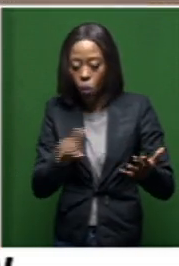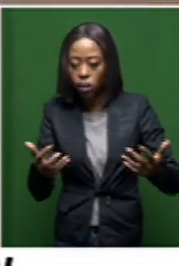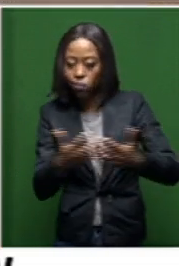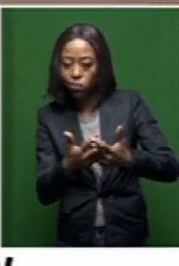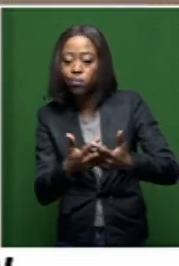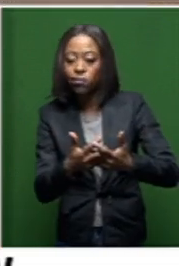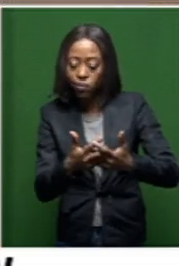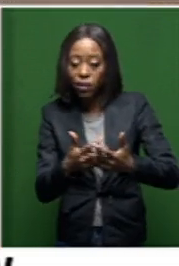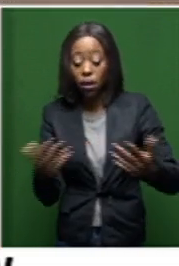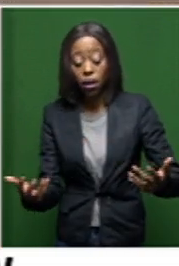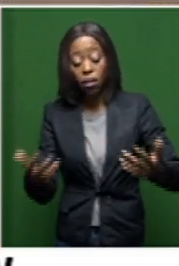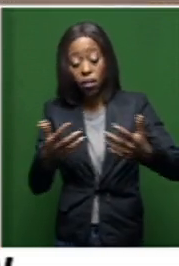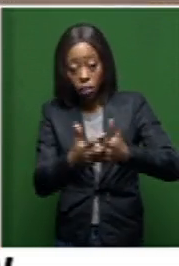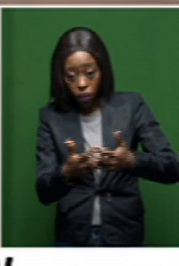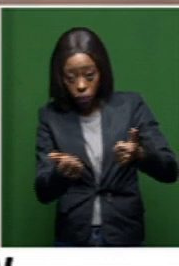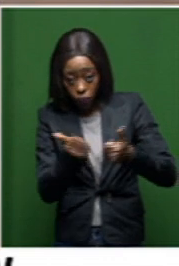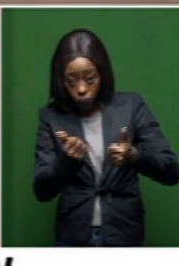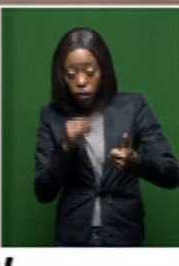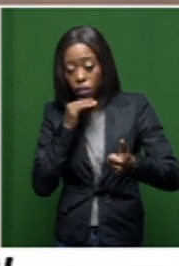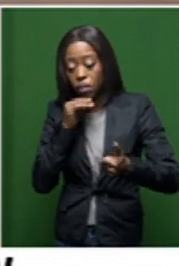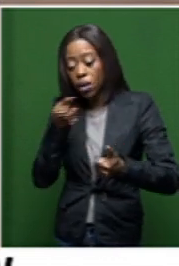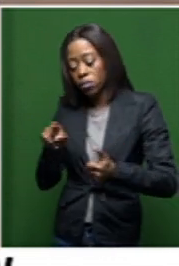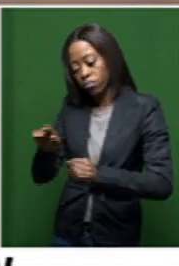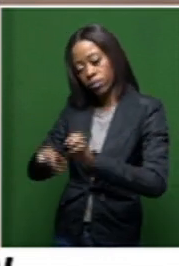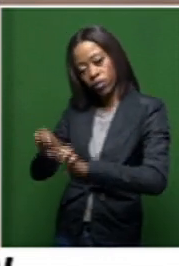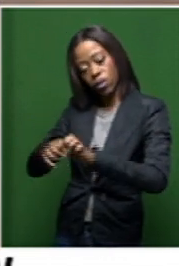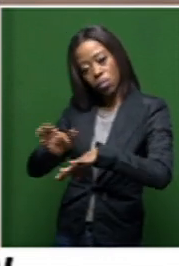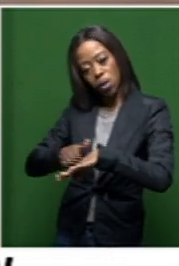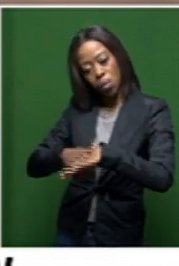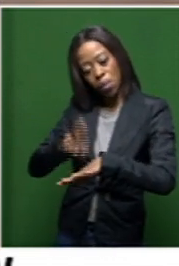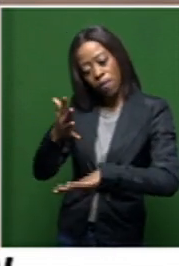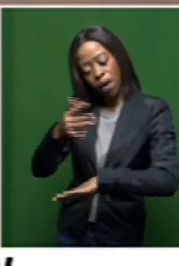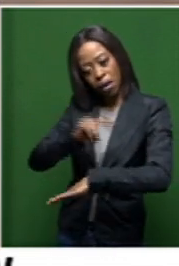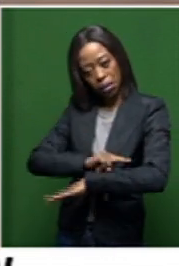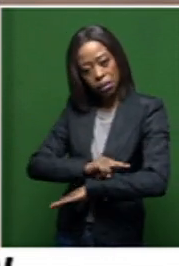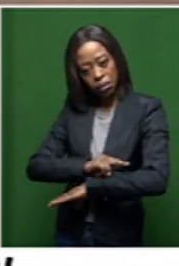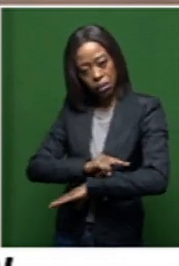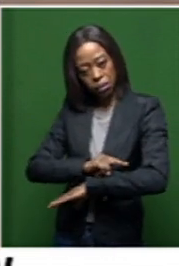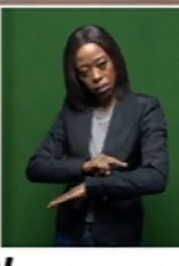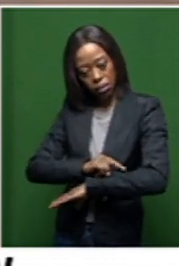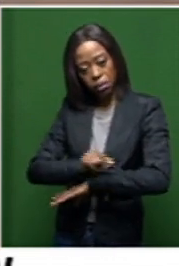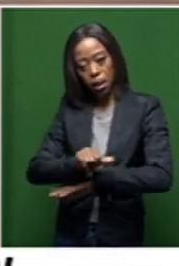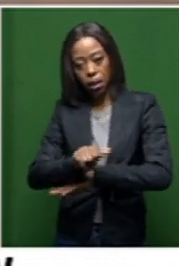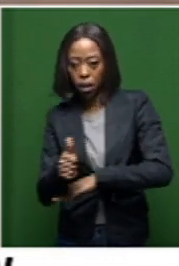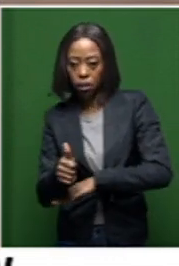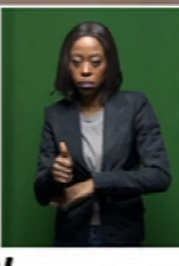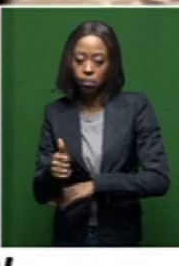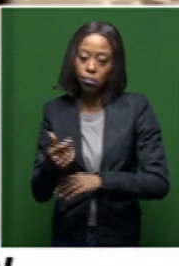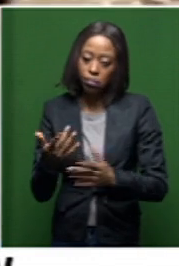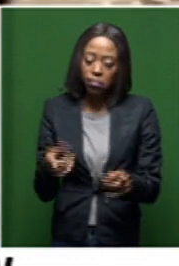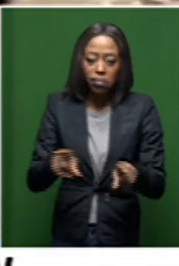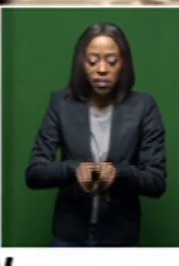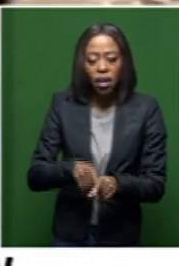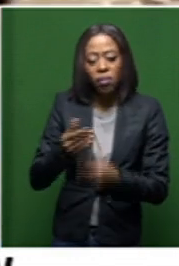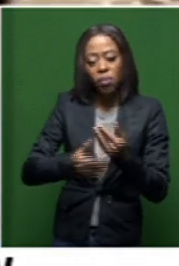treatment or a regimen of a growth factor that is administered for a period of 5 days. And then from there, it's a very similar